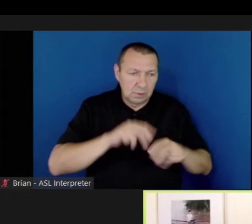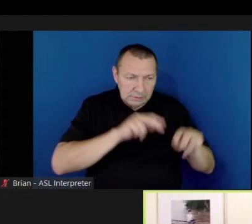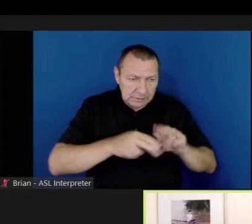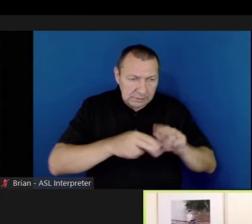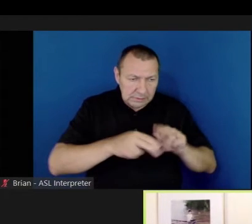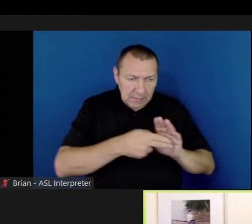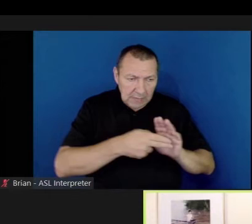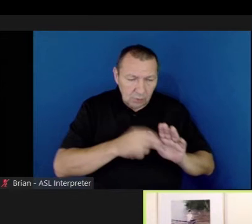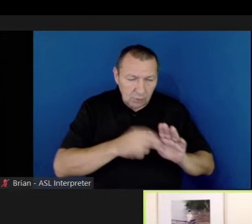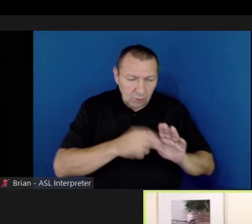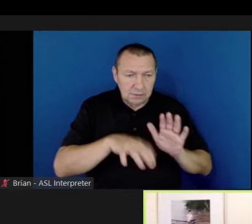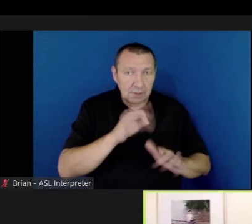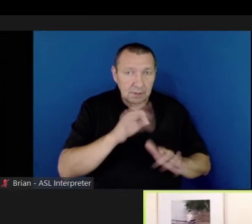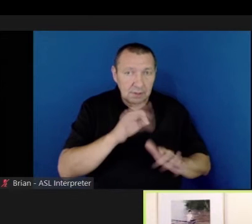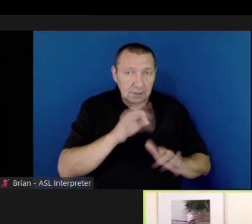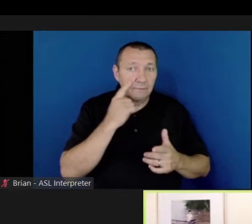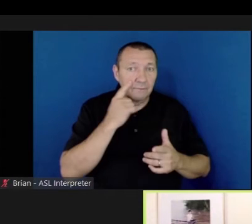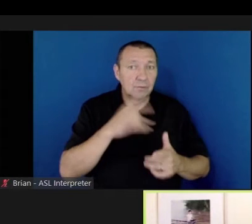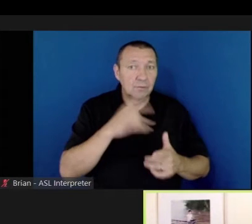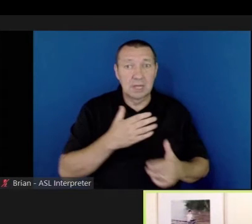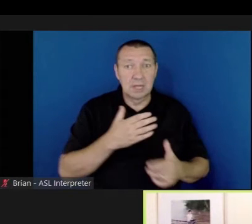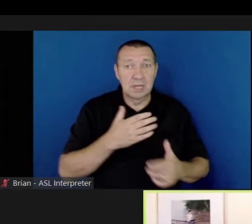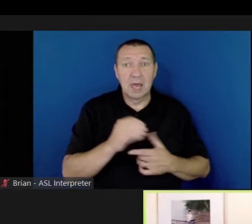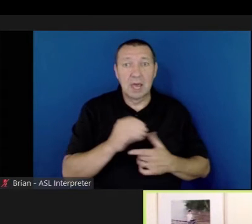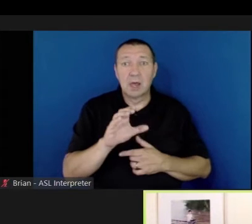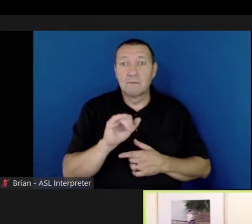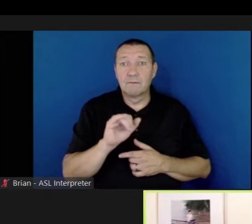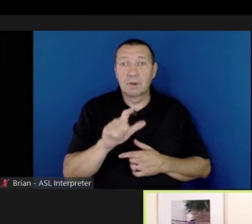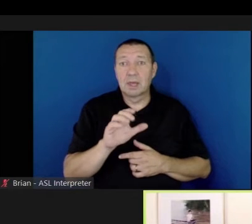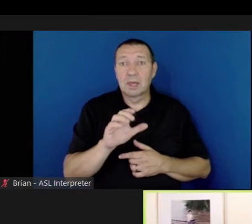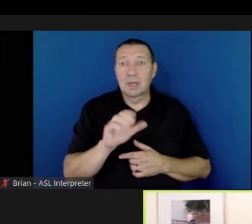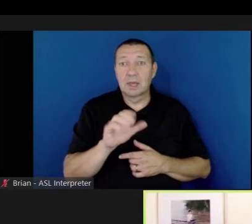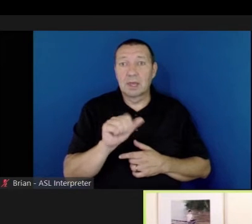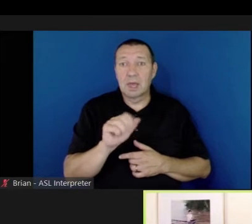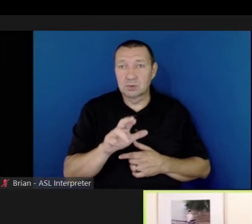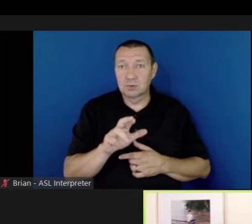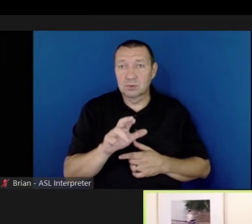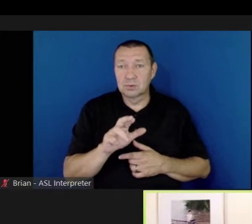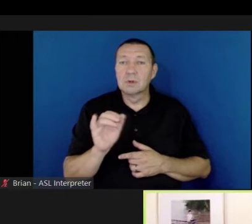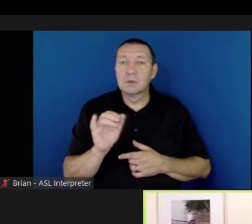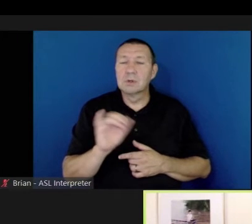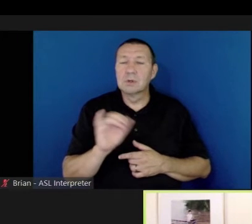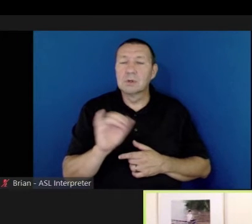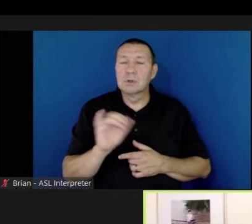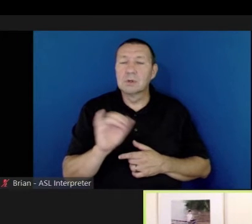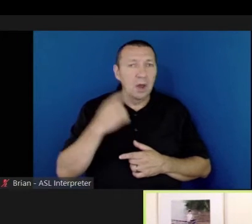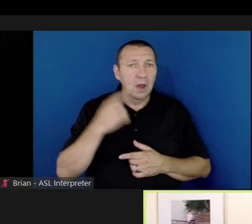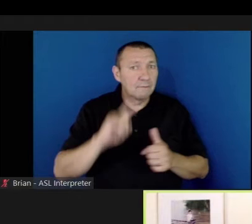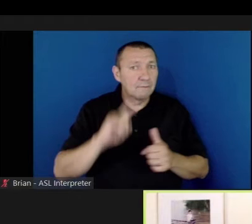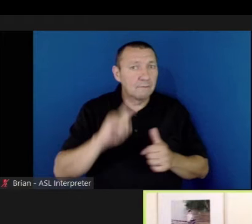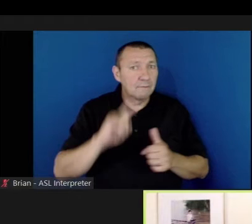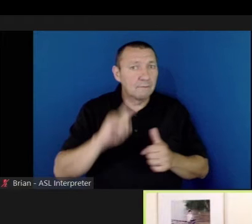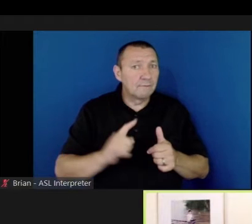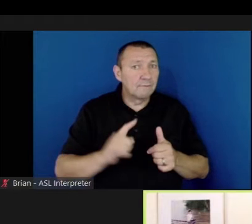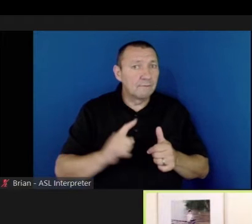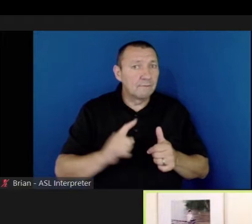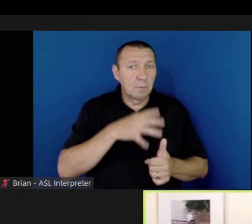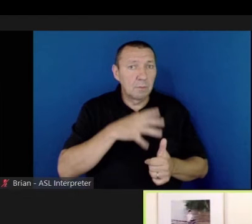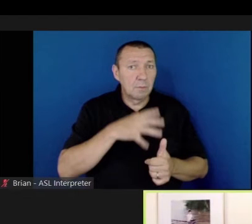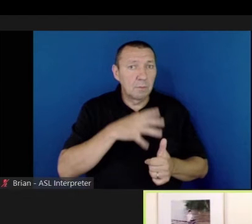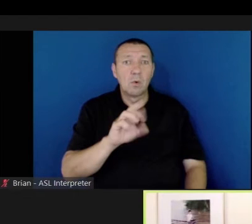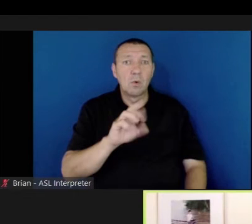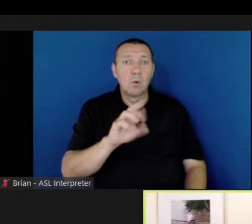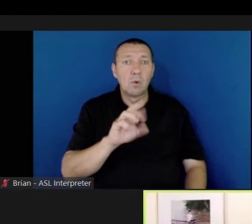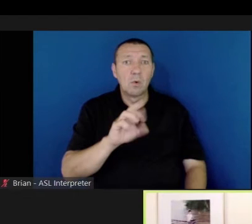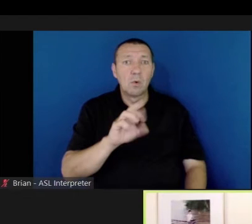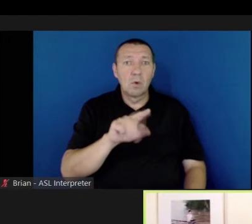cervical cancers. And I also remember the excitement when I heard about the first ever female orthopedic resident joining